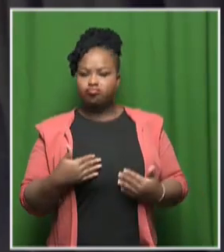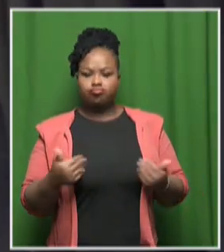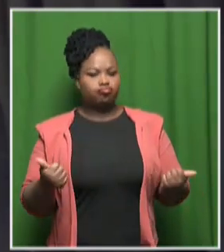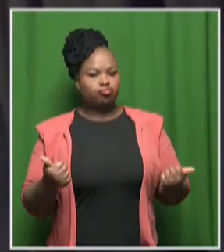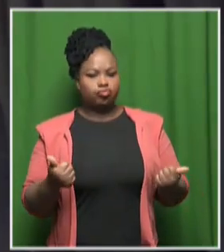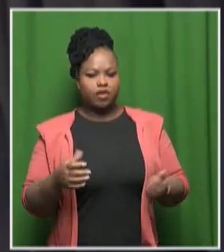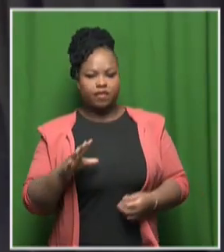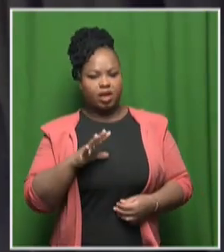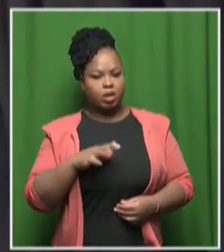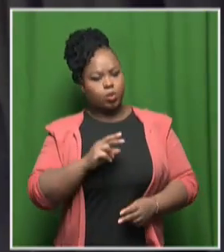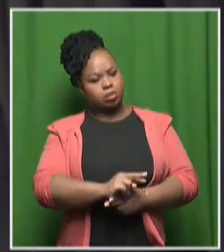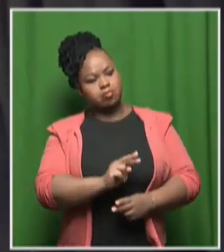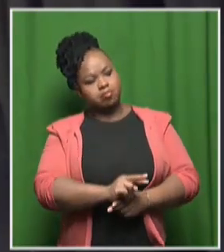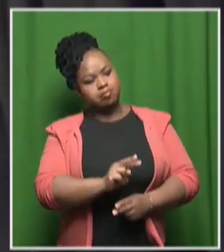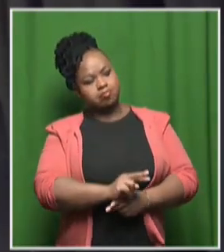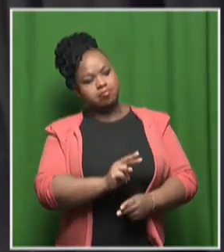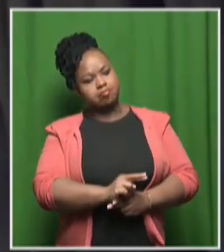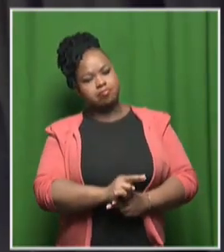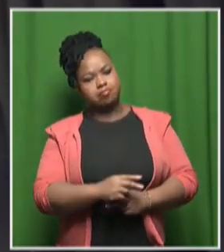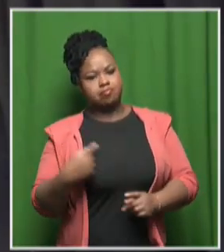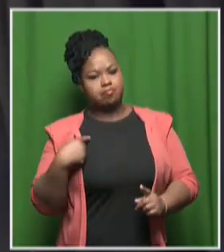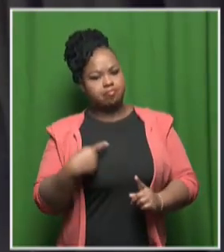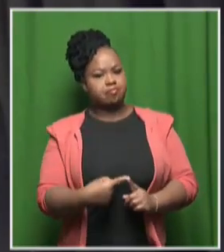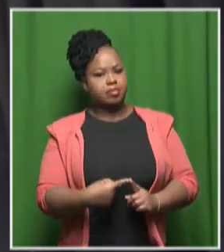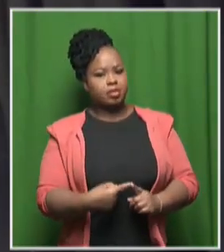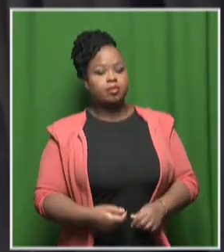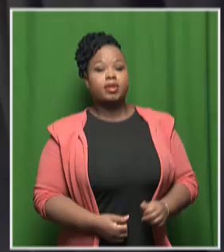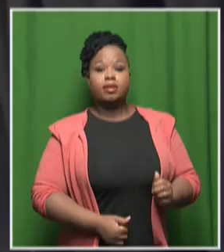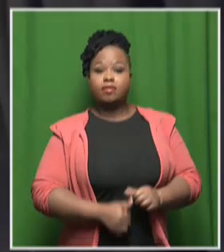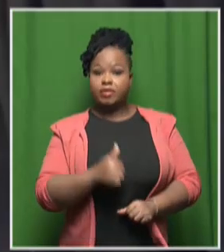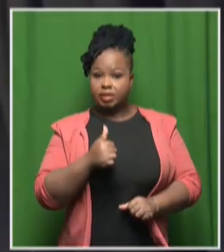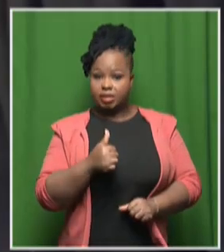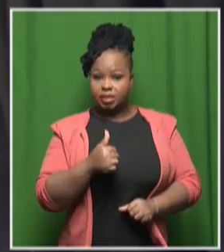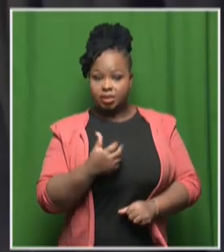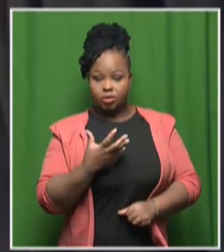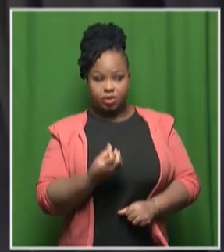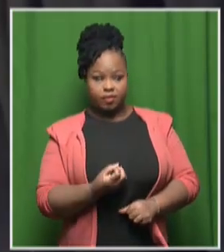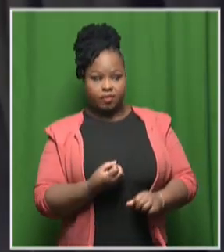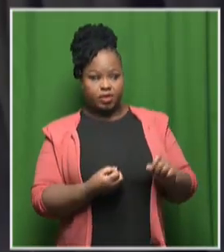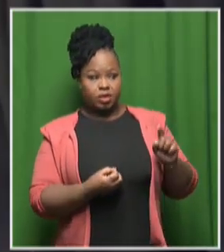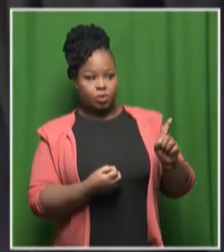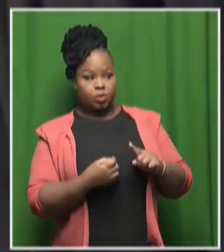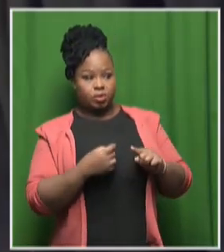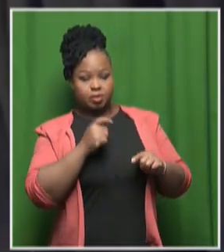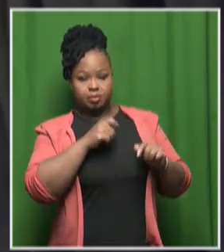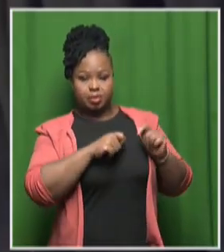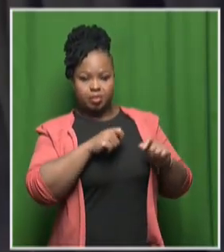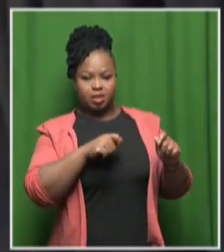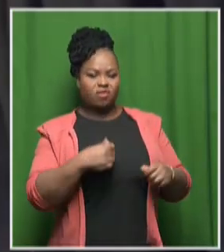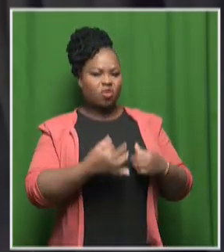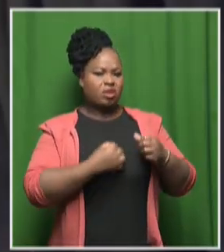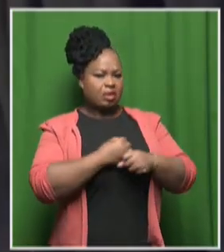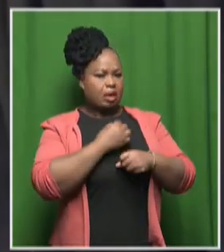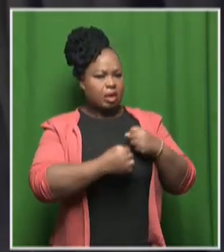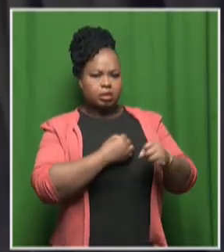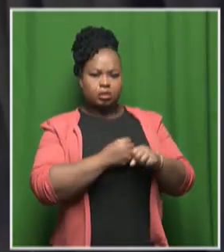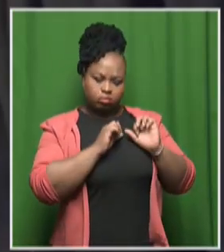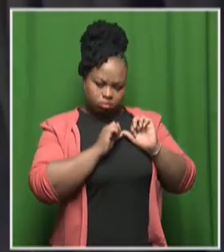and we've been monitoring them over time. So firstly, you have those patients who over the years have really